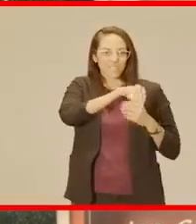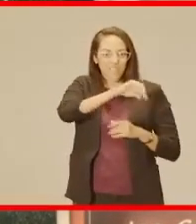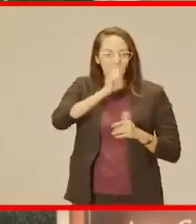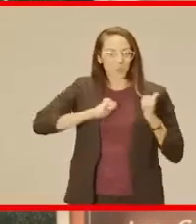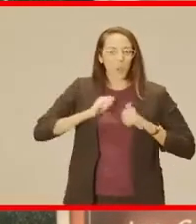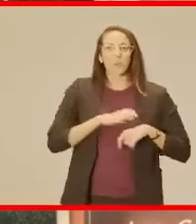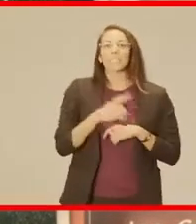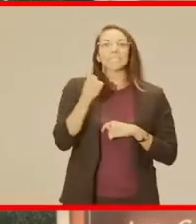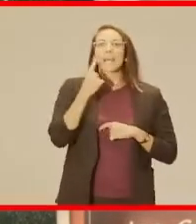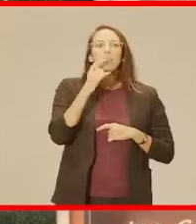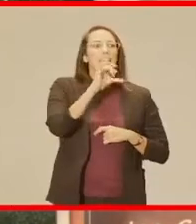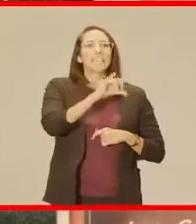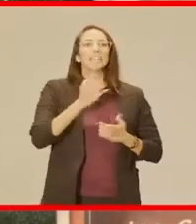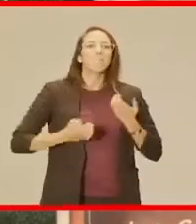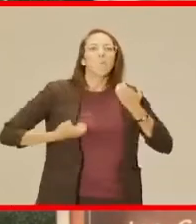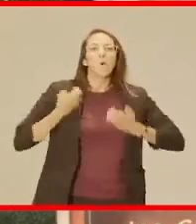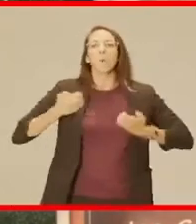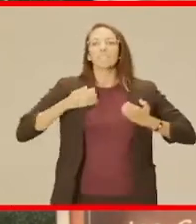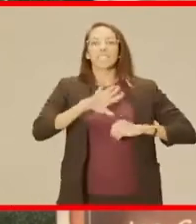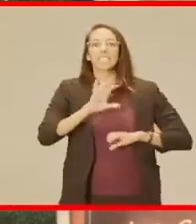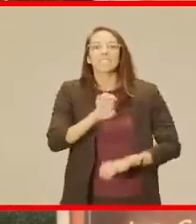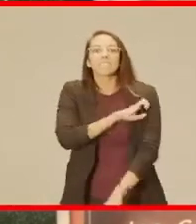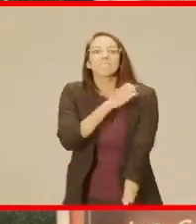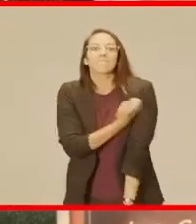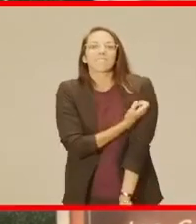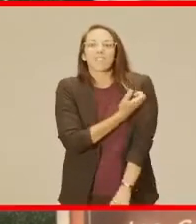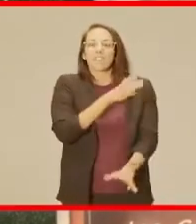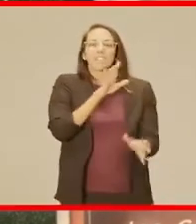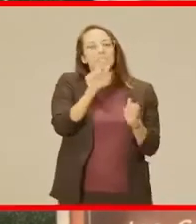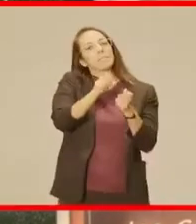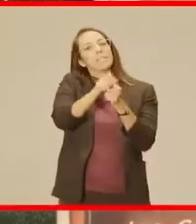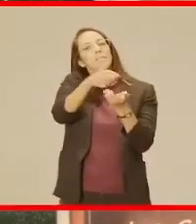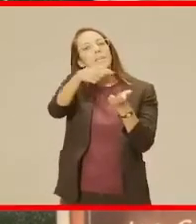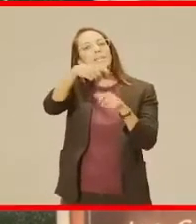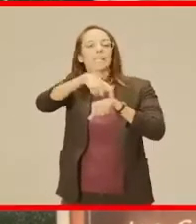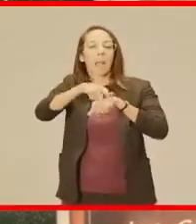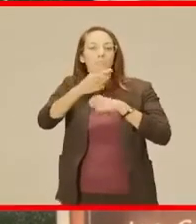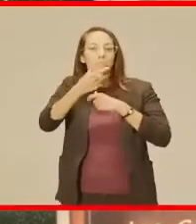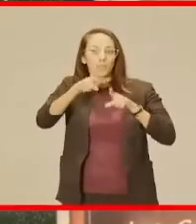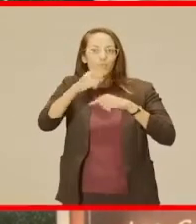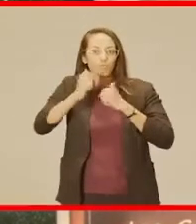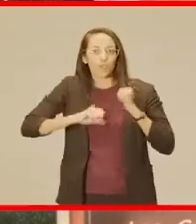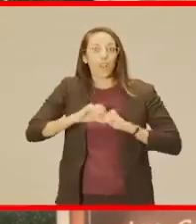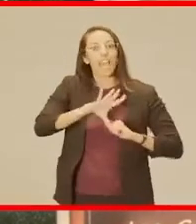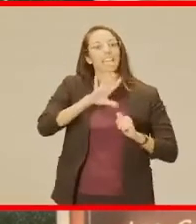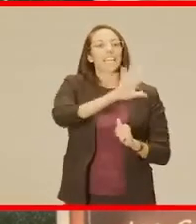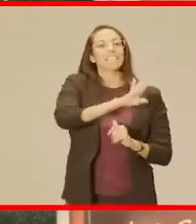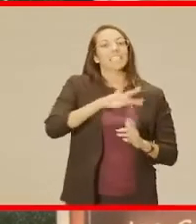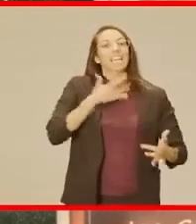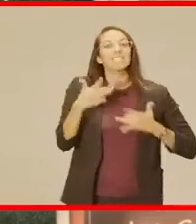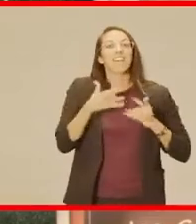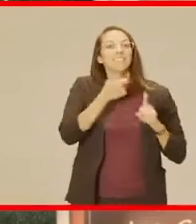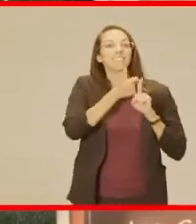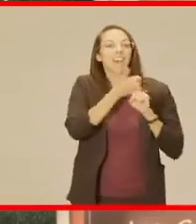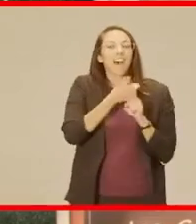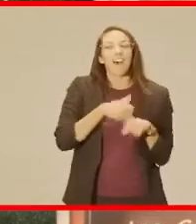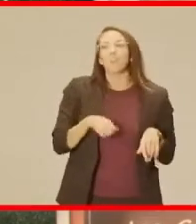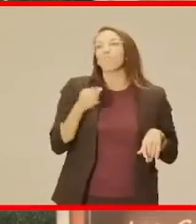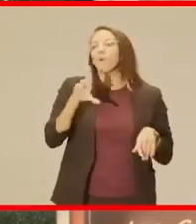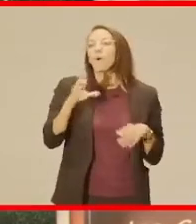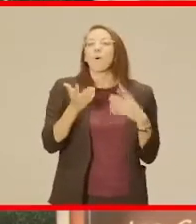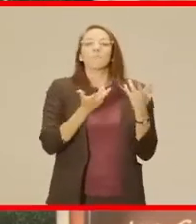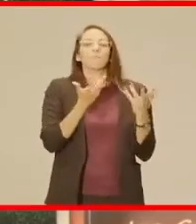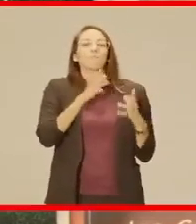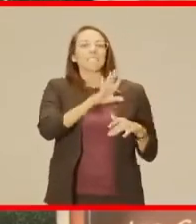about his emotions on certain aspects. Like, usually his excited self, let's say